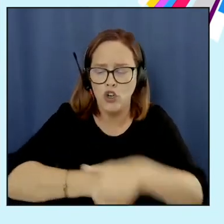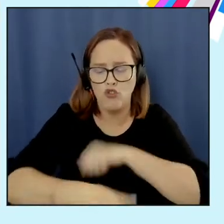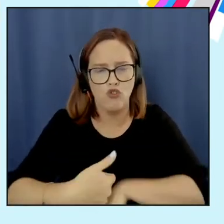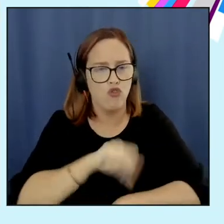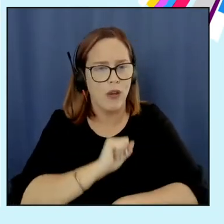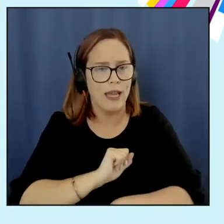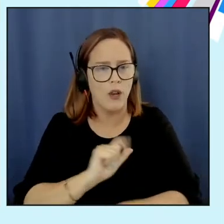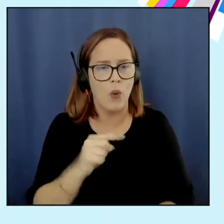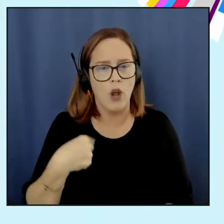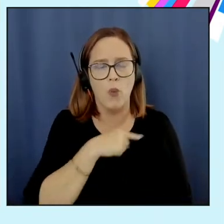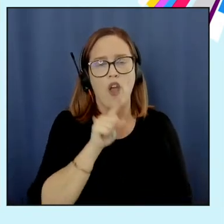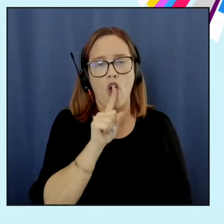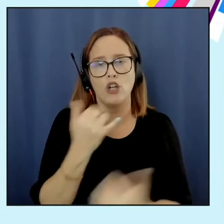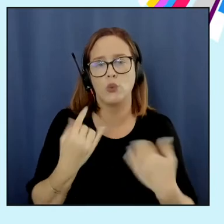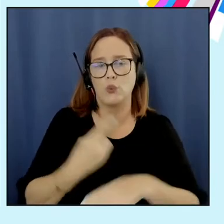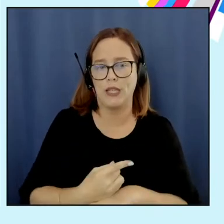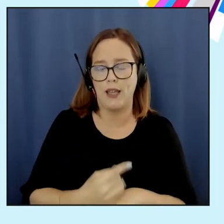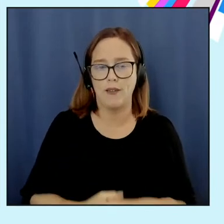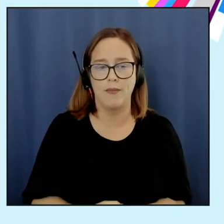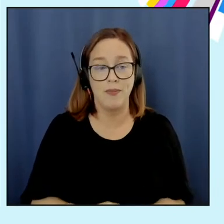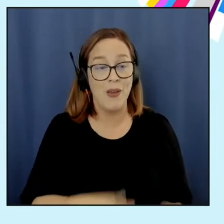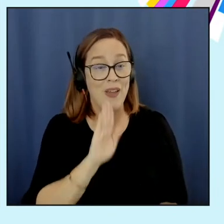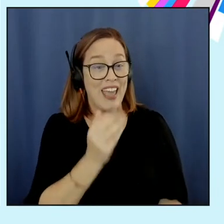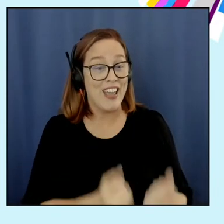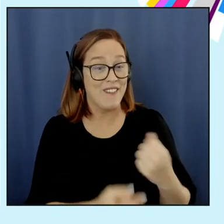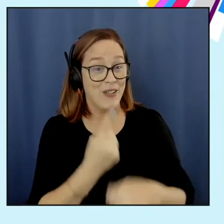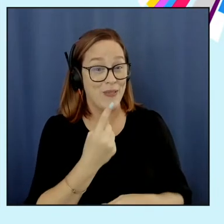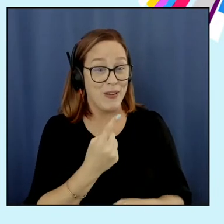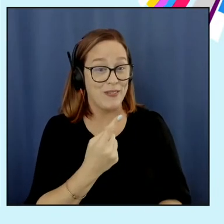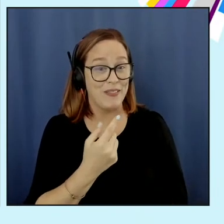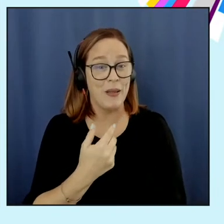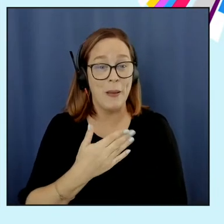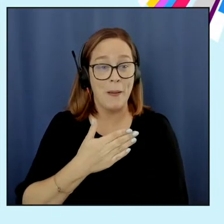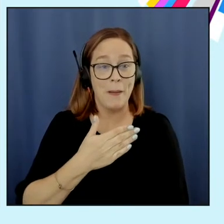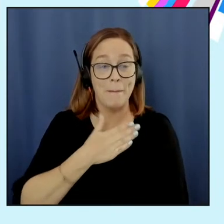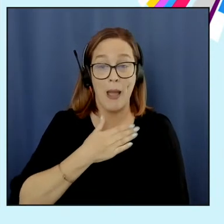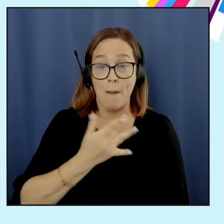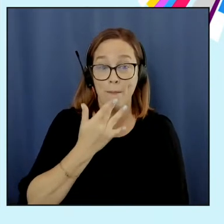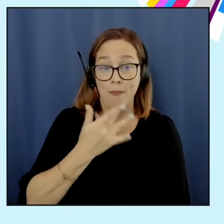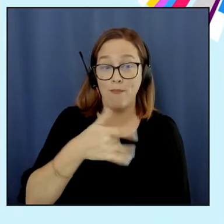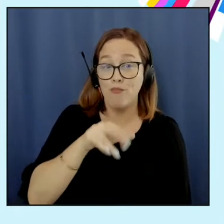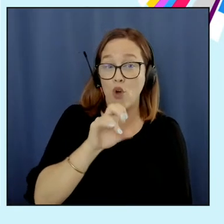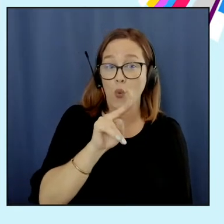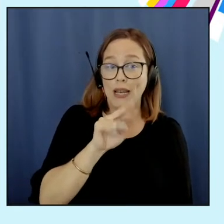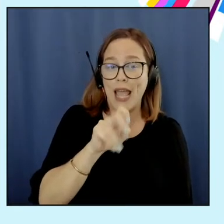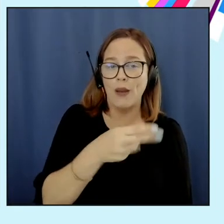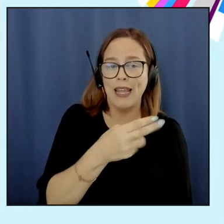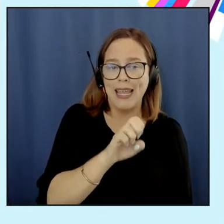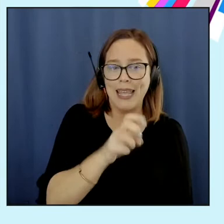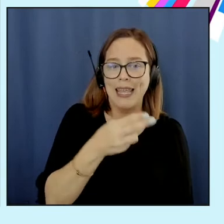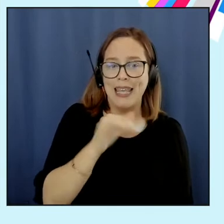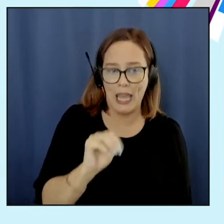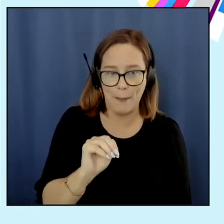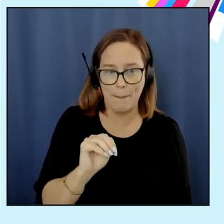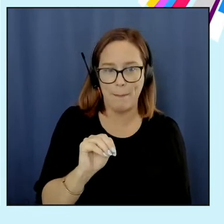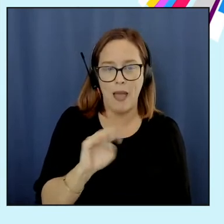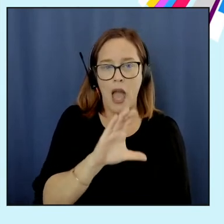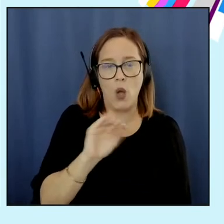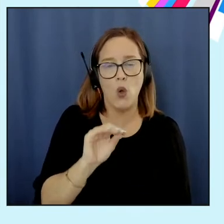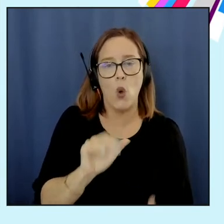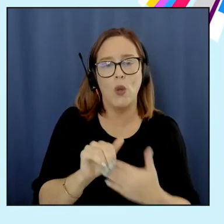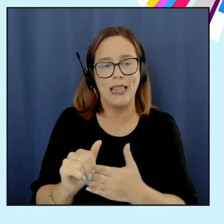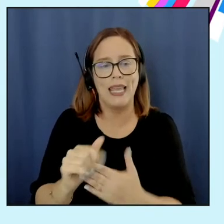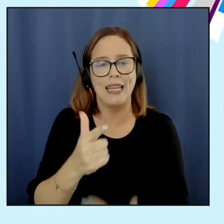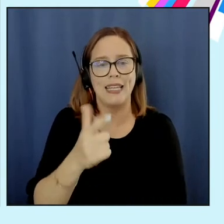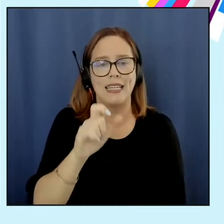today. Hey everyone, this is Harsha Kumar, and my pronouns are he and him, and I co-lead the Gleam India ERG. And I'm